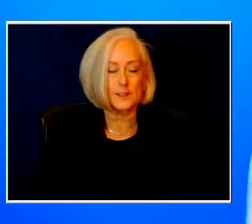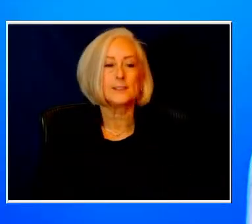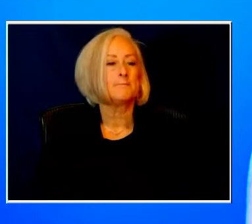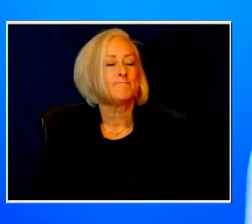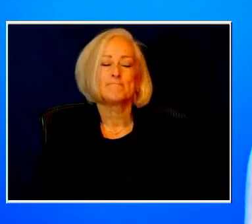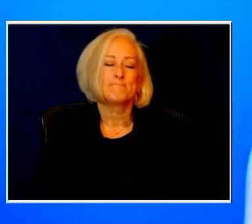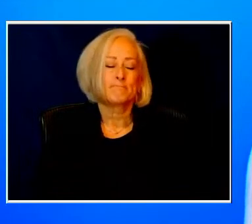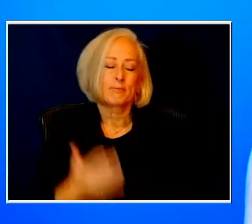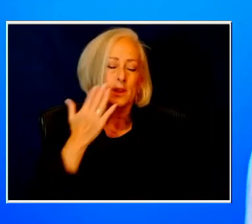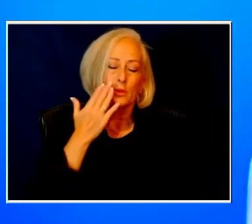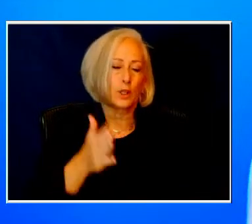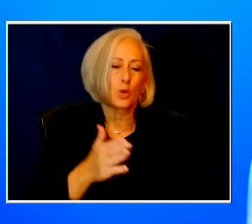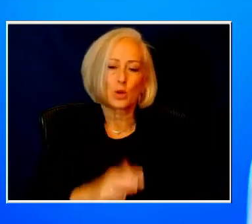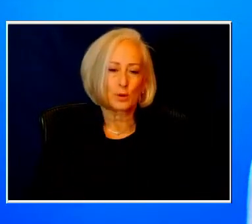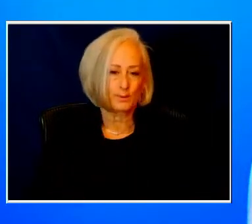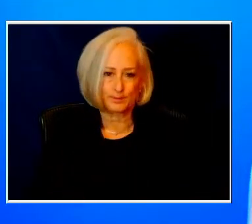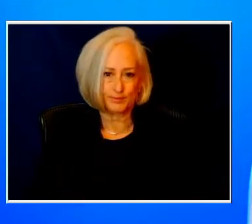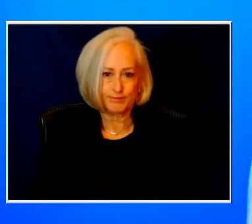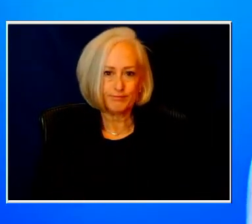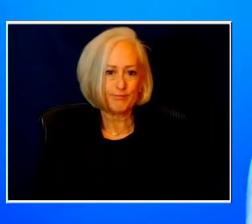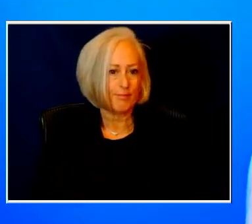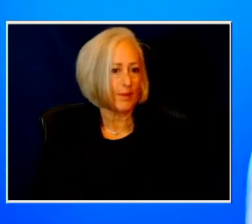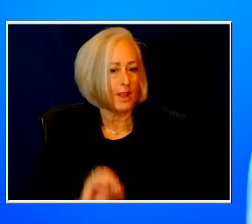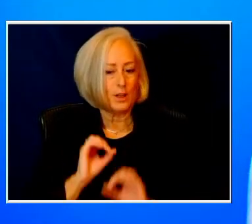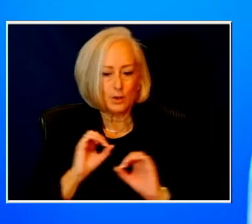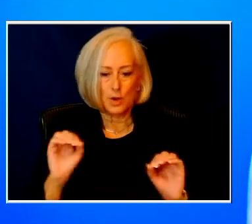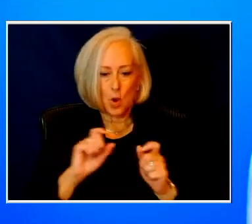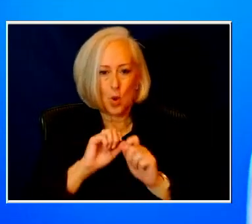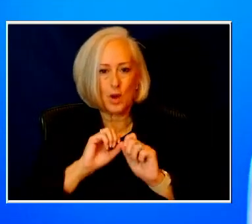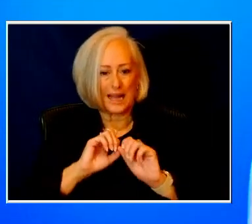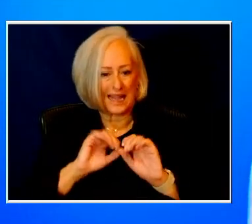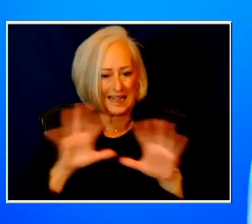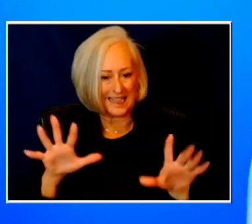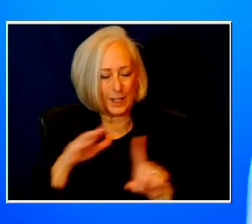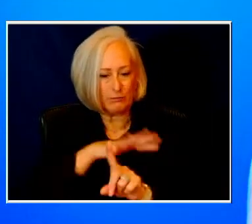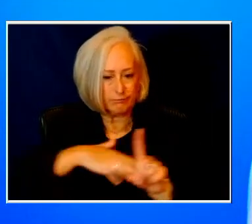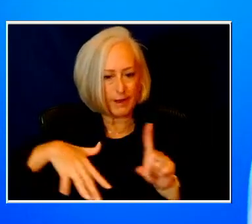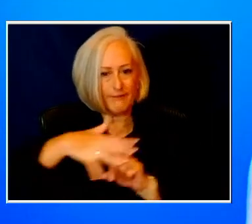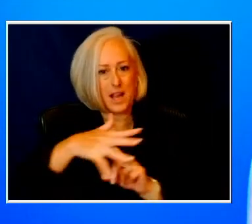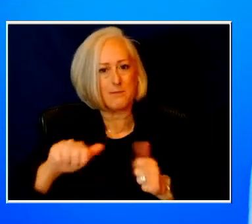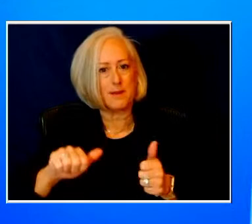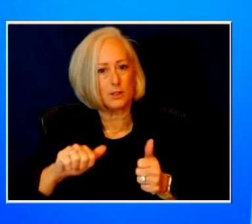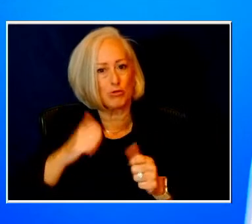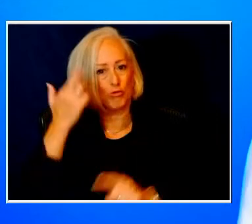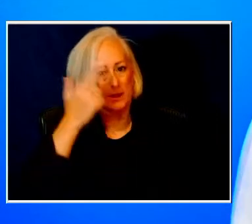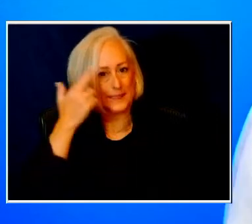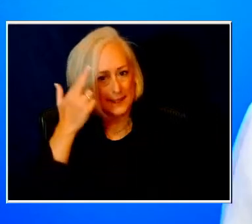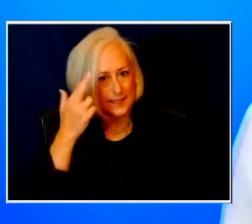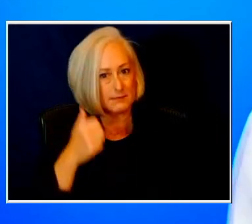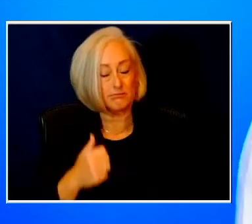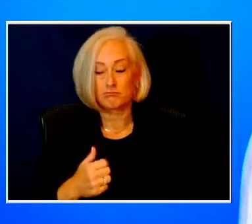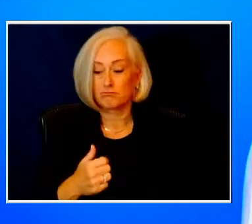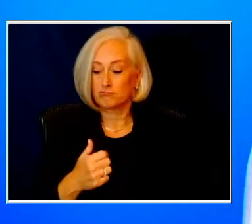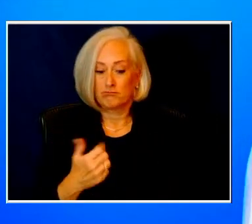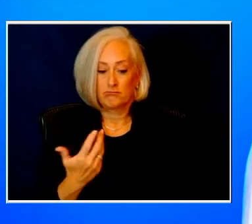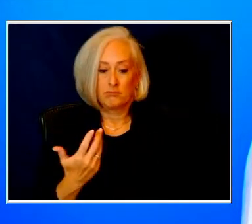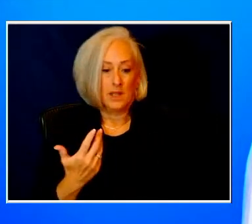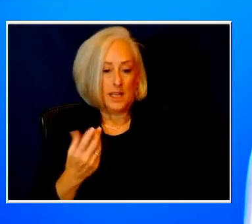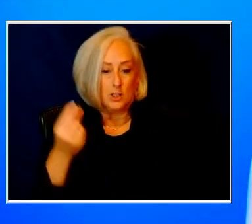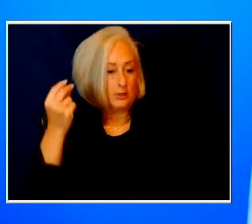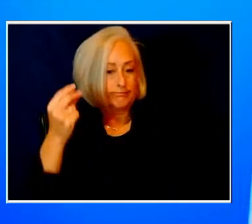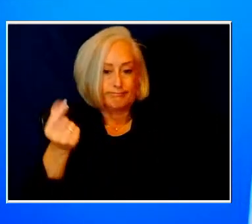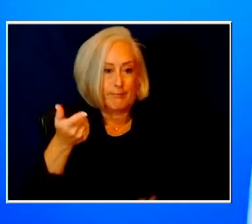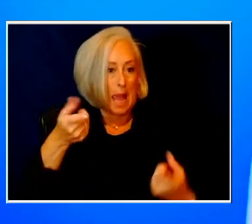There's no clear environmental cause. In most cases, they are sporadic, means they just happen. We don't know that